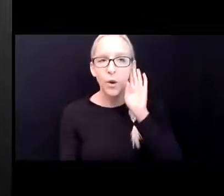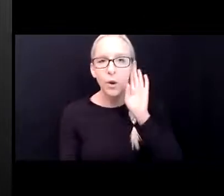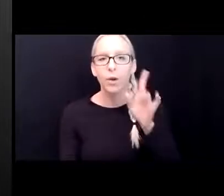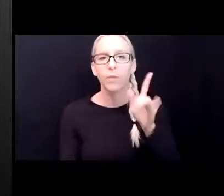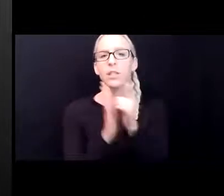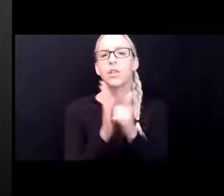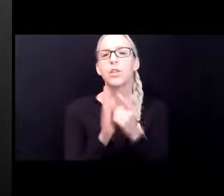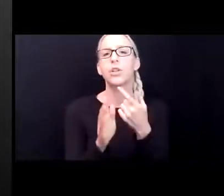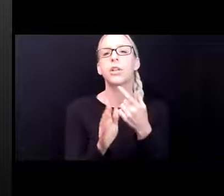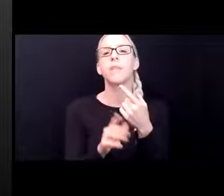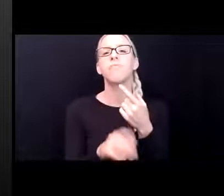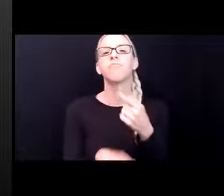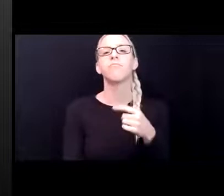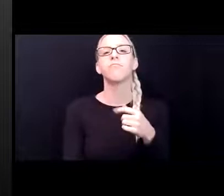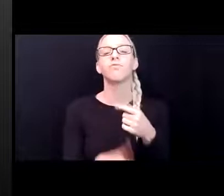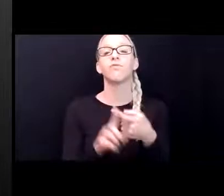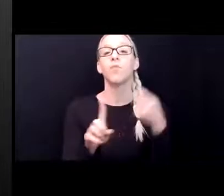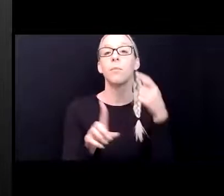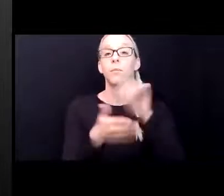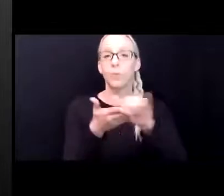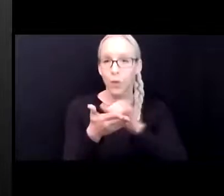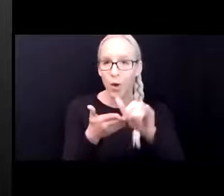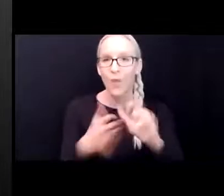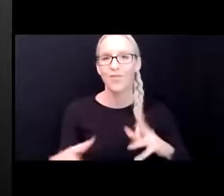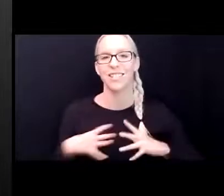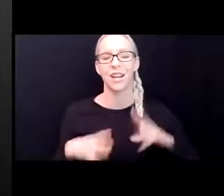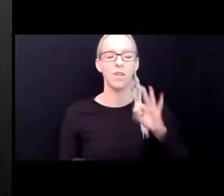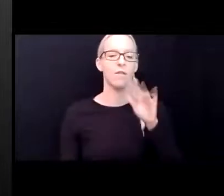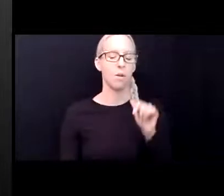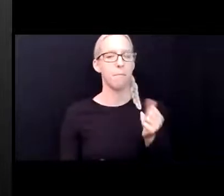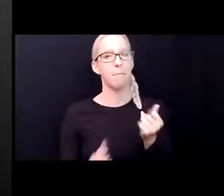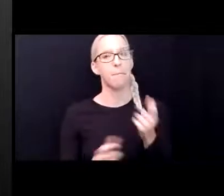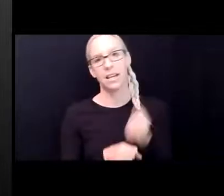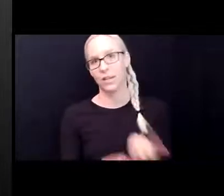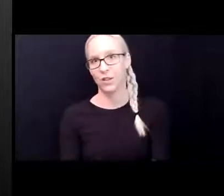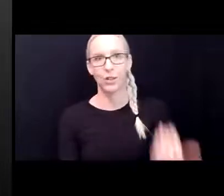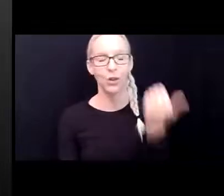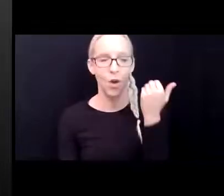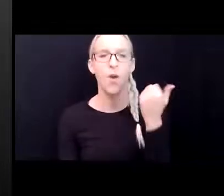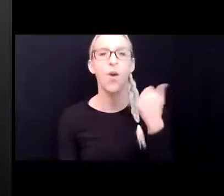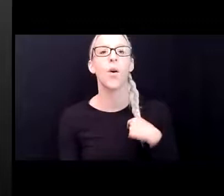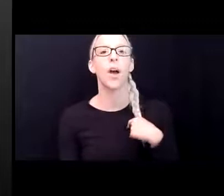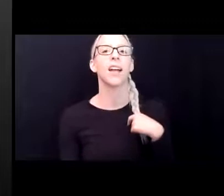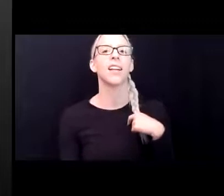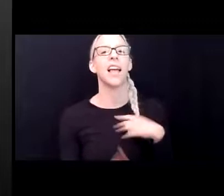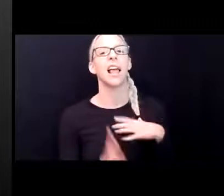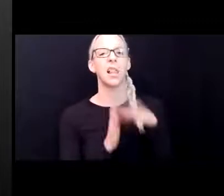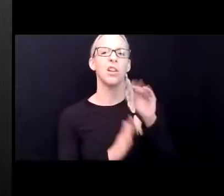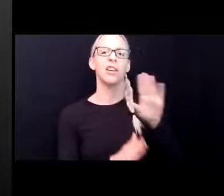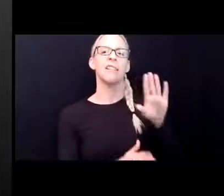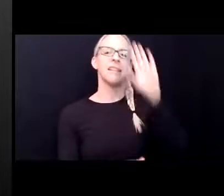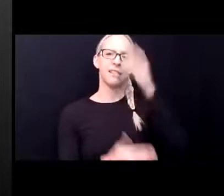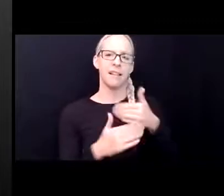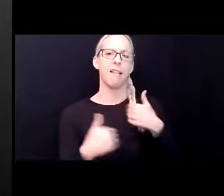New York who had retired to Florida. This is years ago, and I learned that he had a son with mental illness. And he came